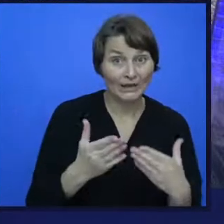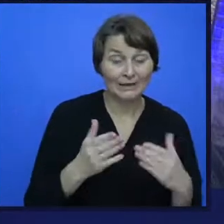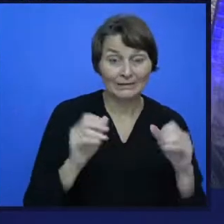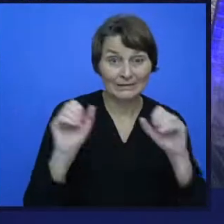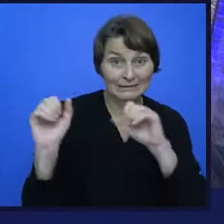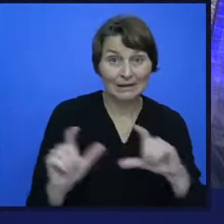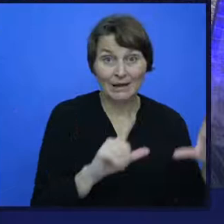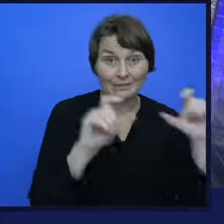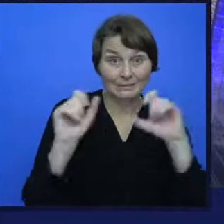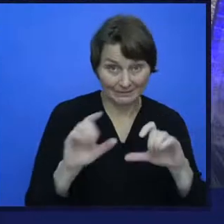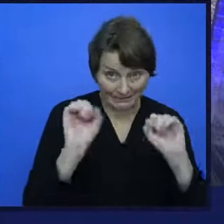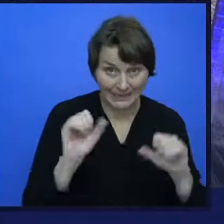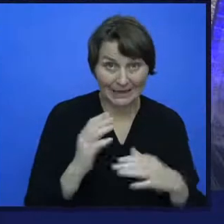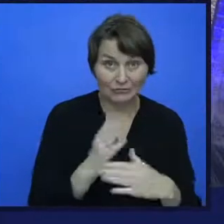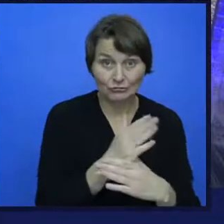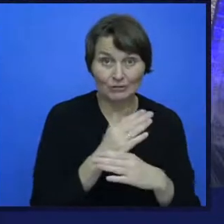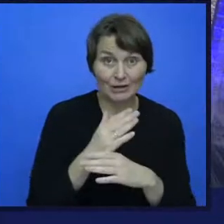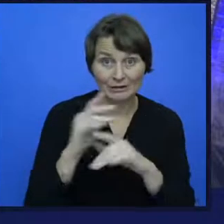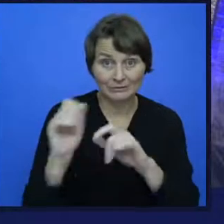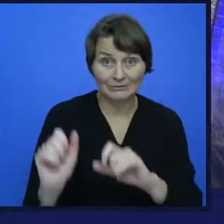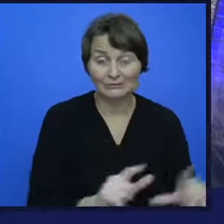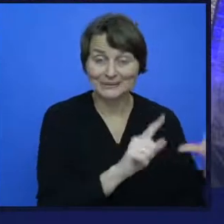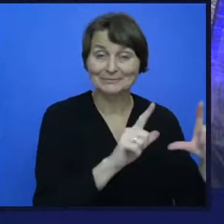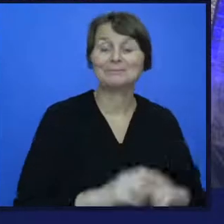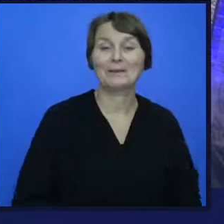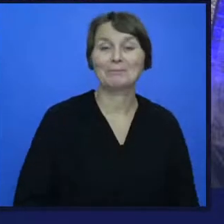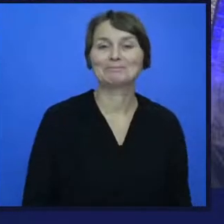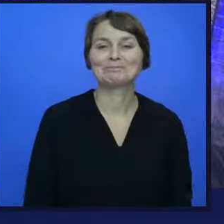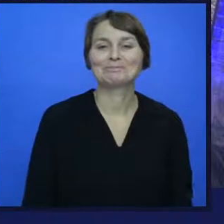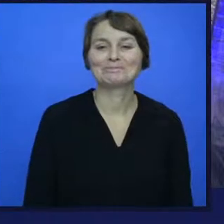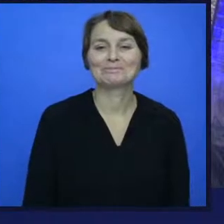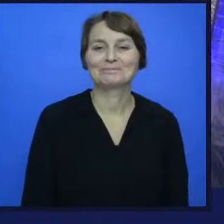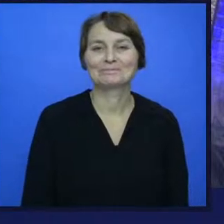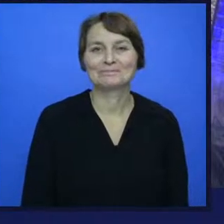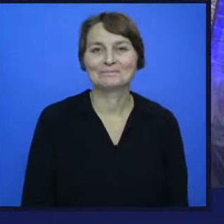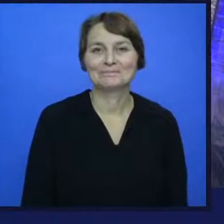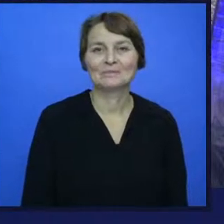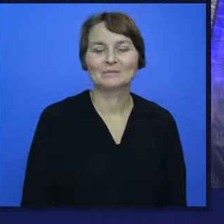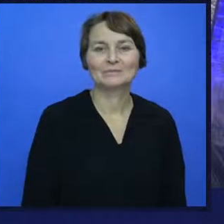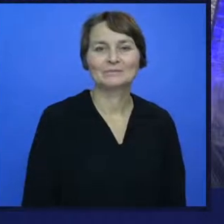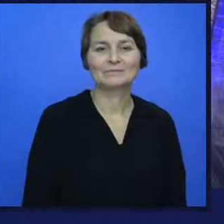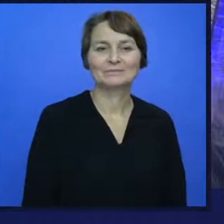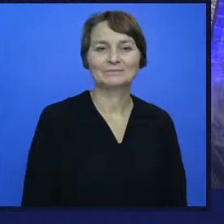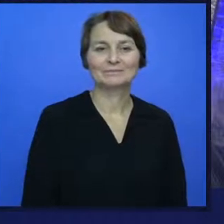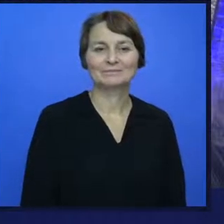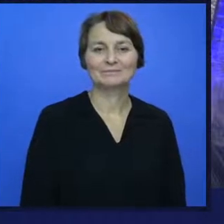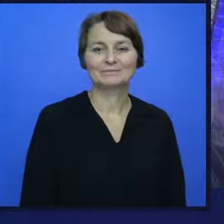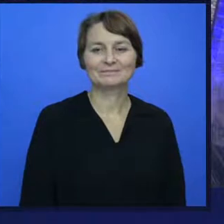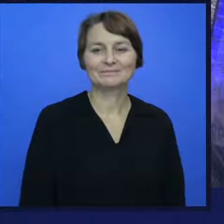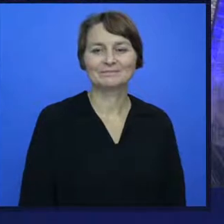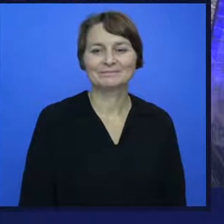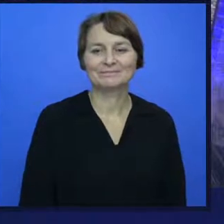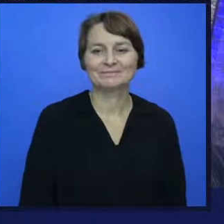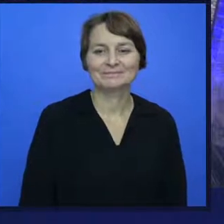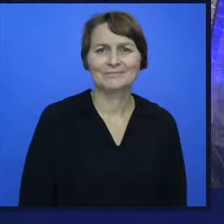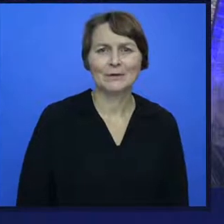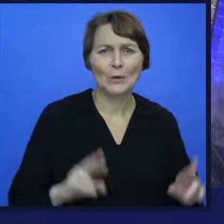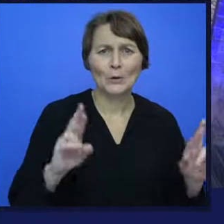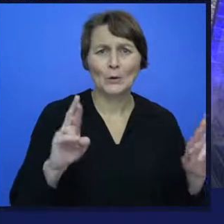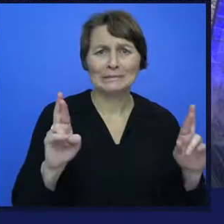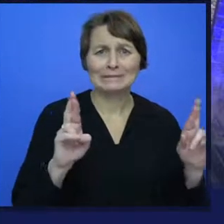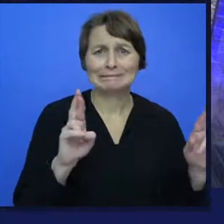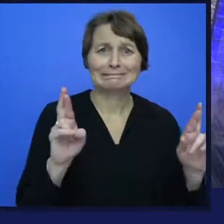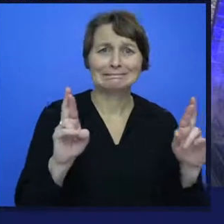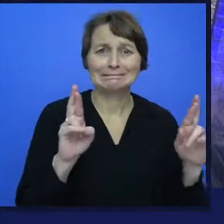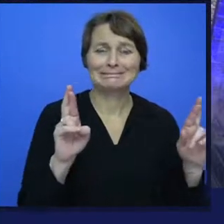share my screen? Yeah, go ahead. All right, I'm gonna do it. Let's see. I hope it works out. There'll be